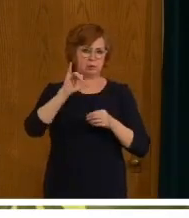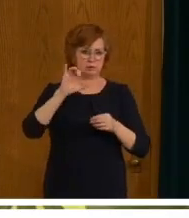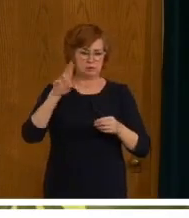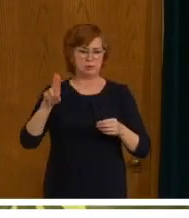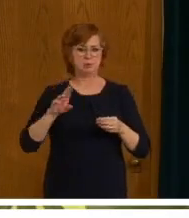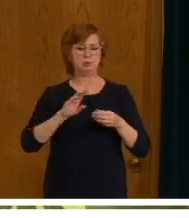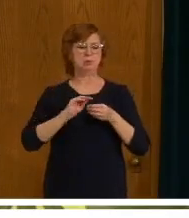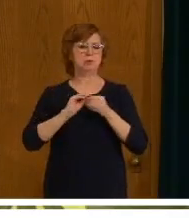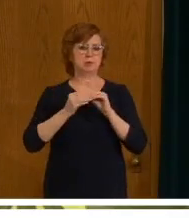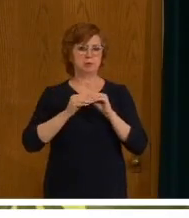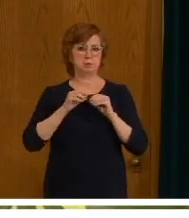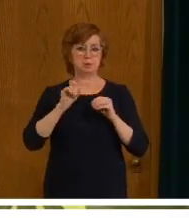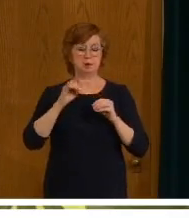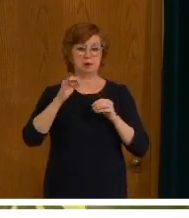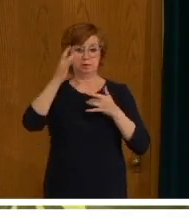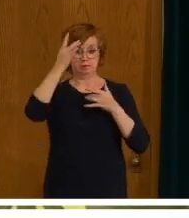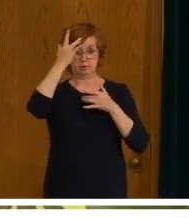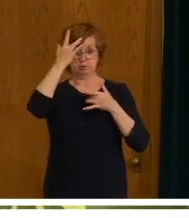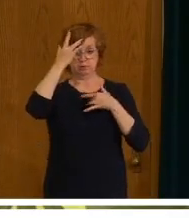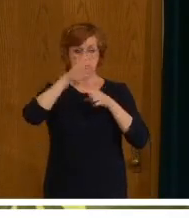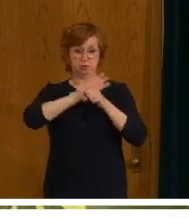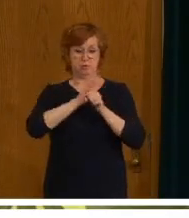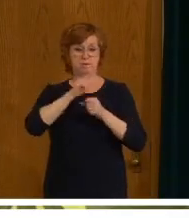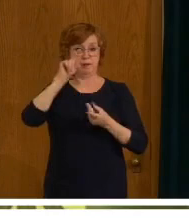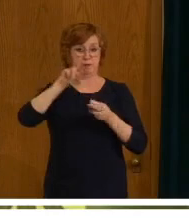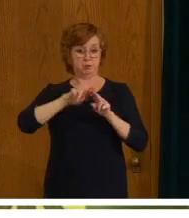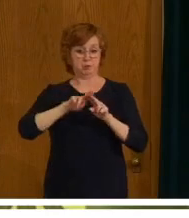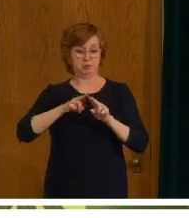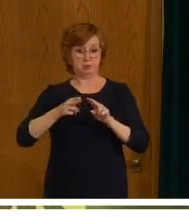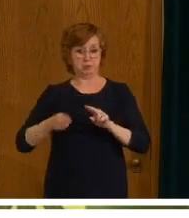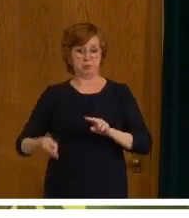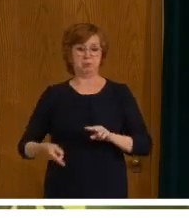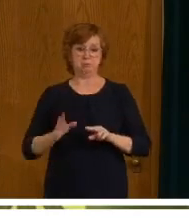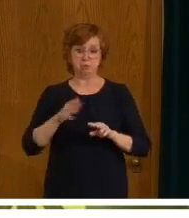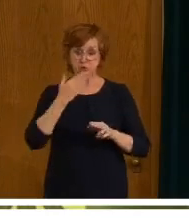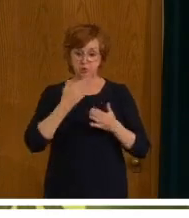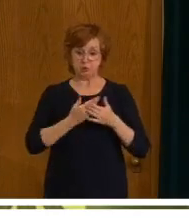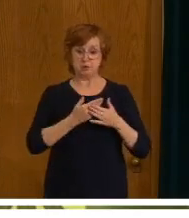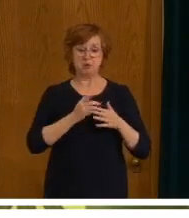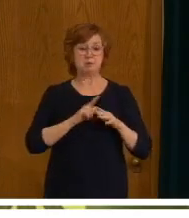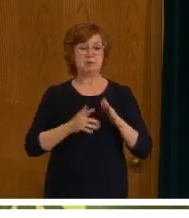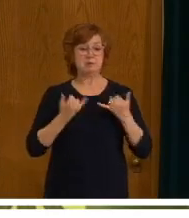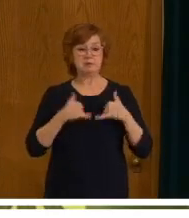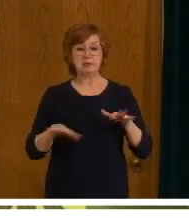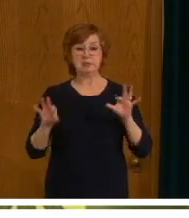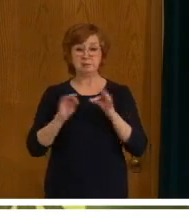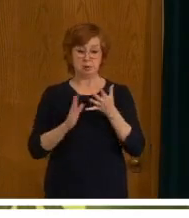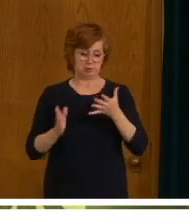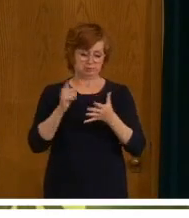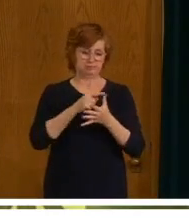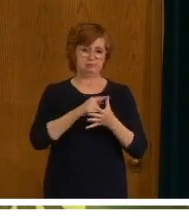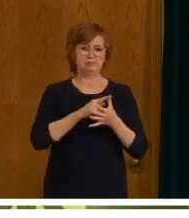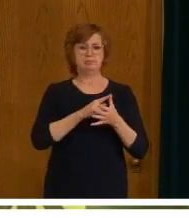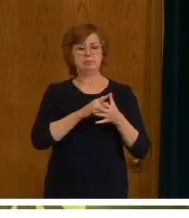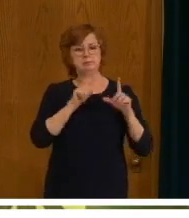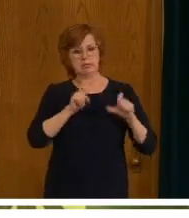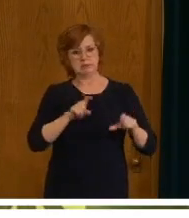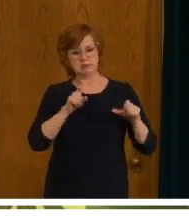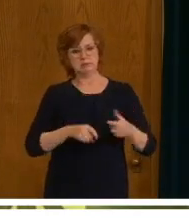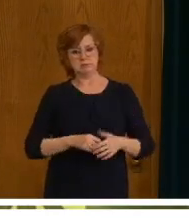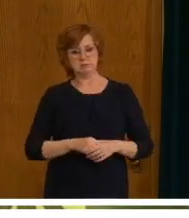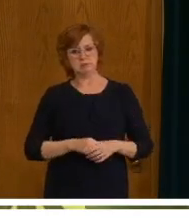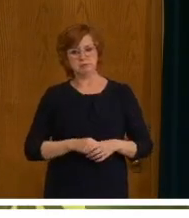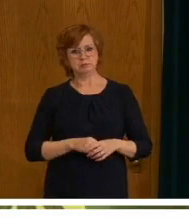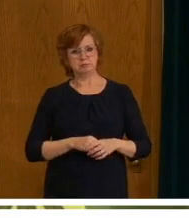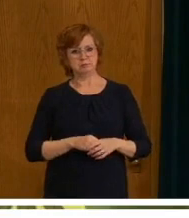per day are dropping, all positive signs. Our testing rate is always going to be important. It's there. We've never exceeded the capacity. And for those